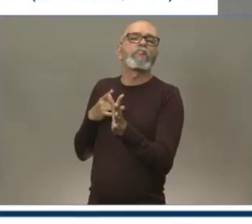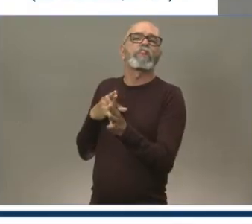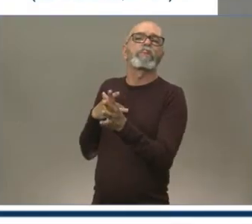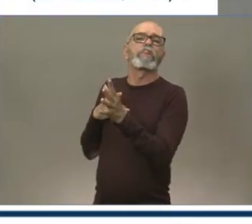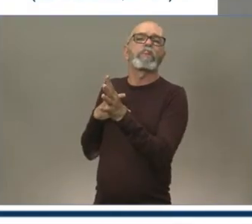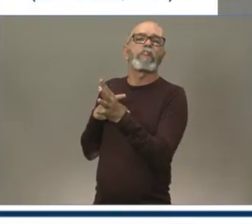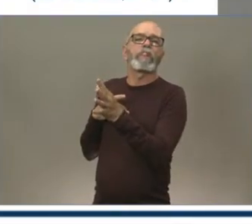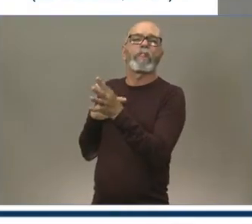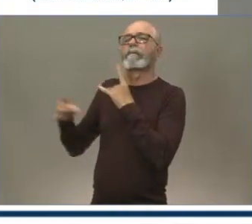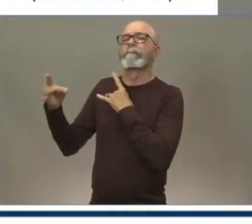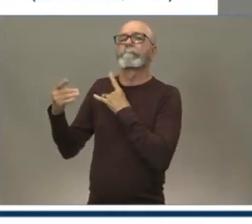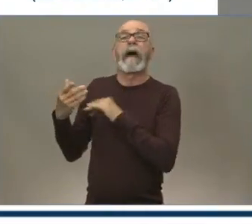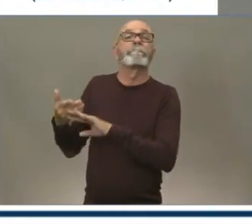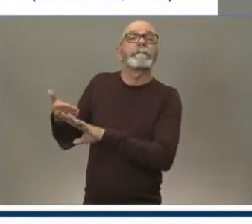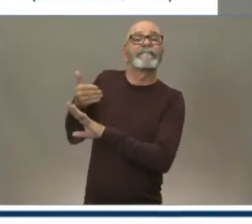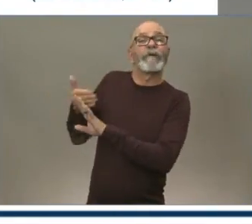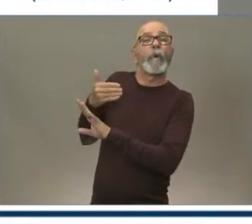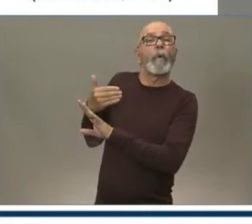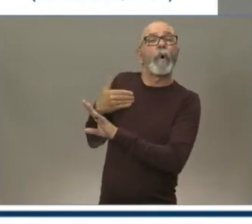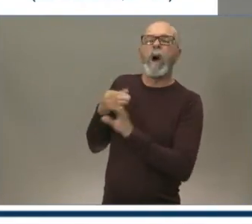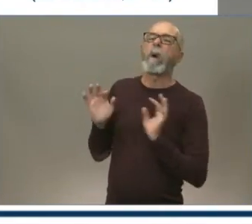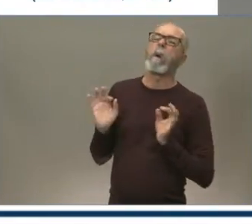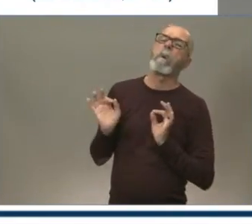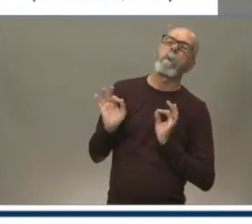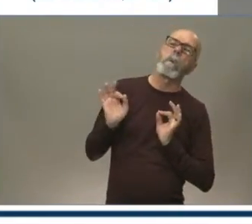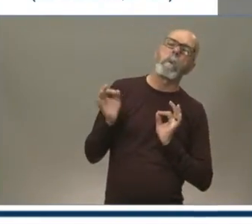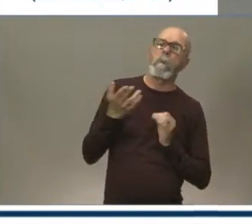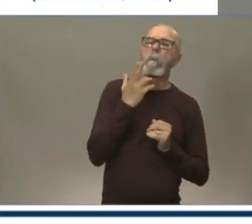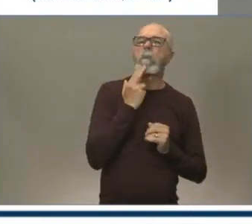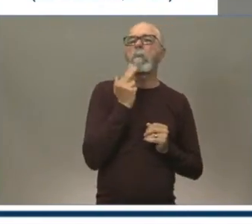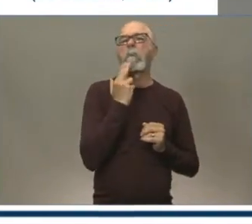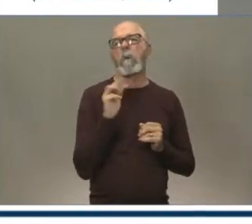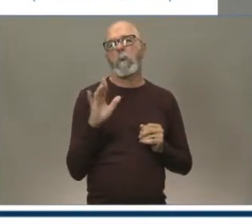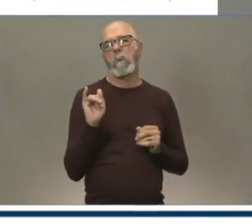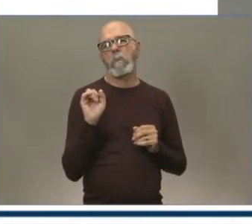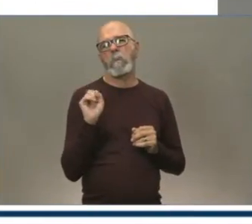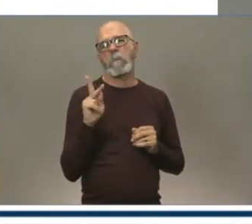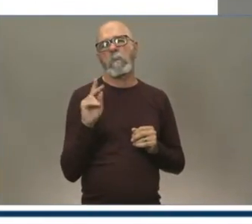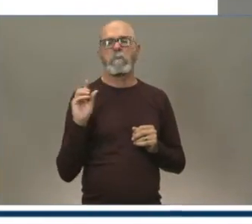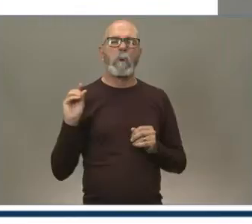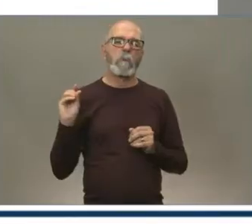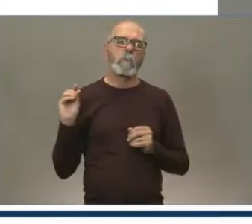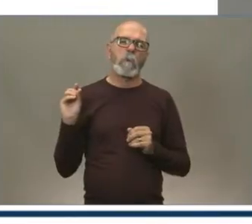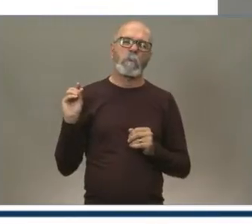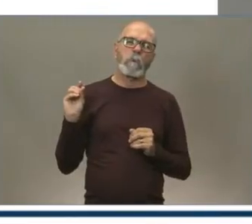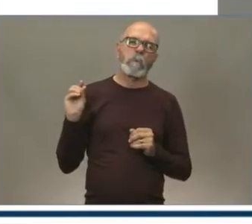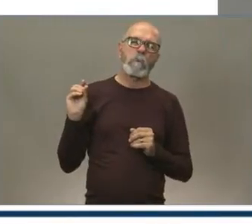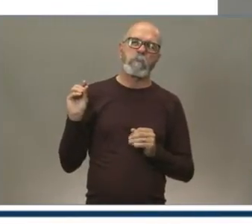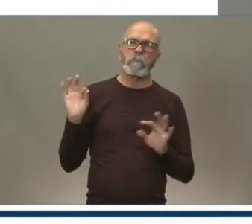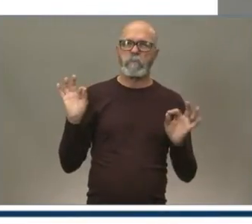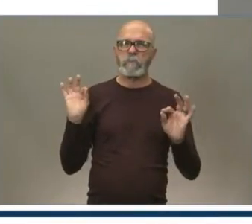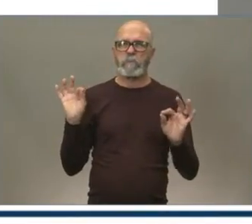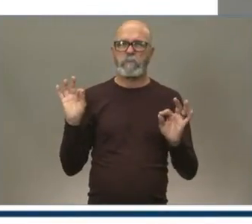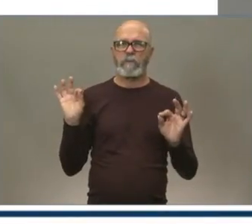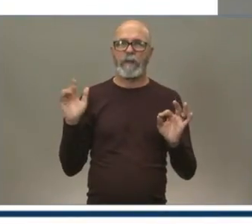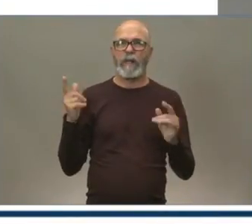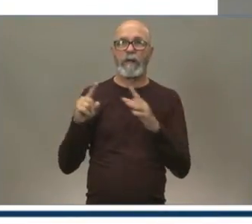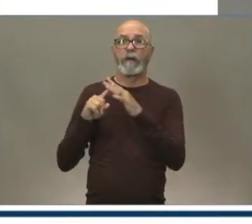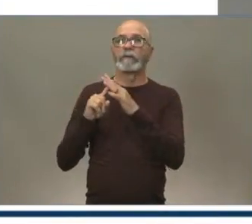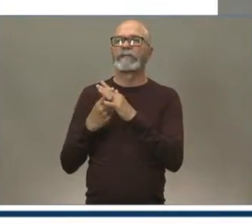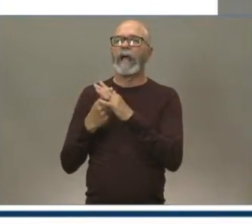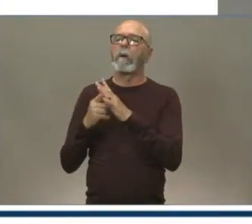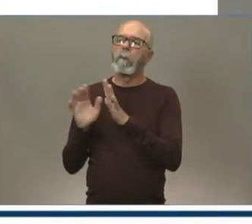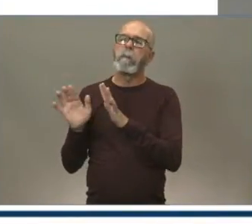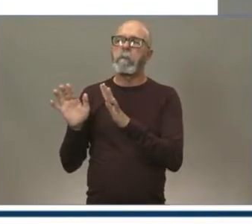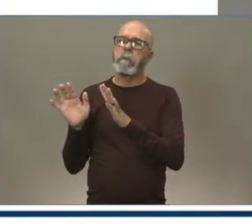considered probably moderate risk. But we're still having a significant number of those cases where there is actually transmission. So